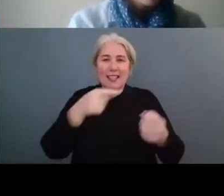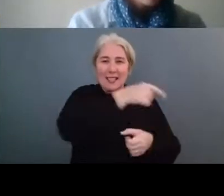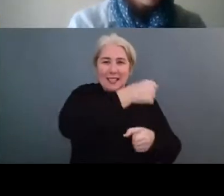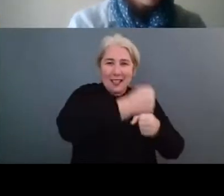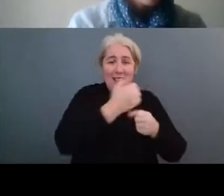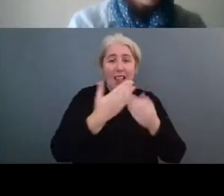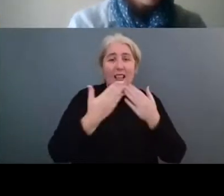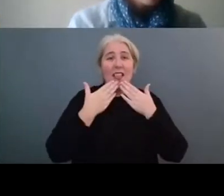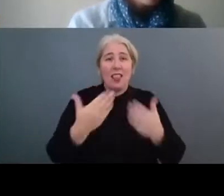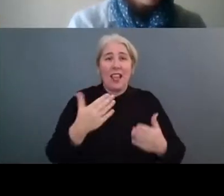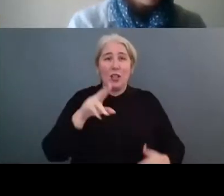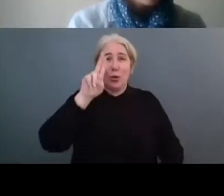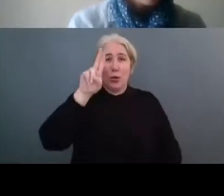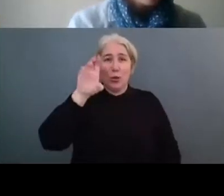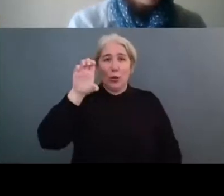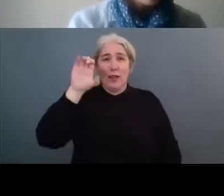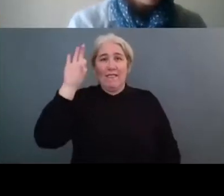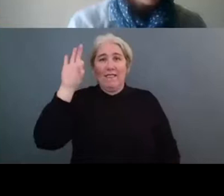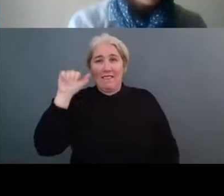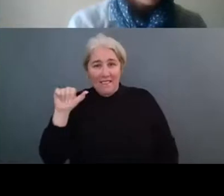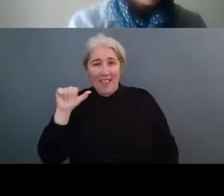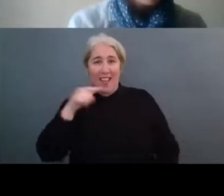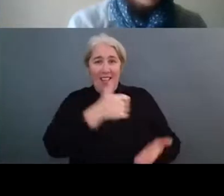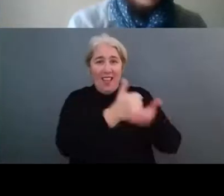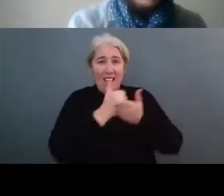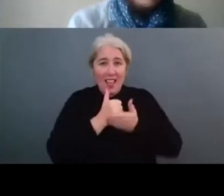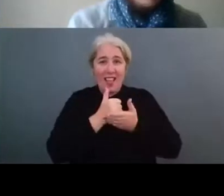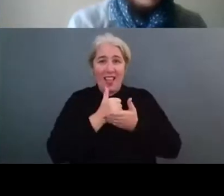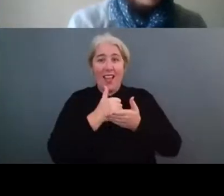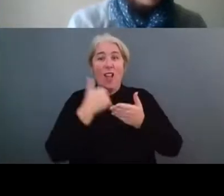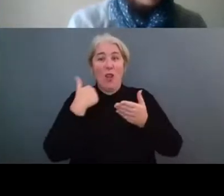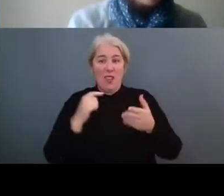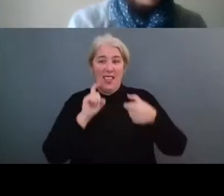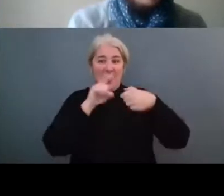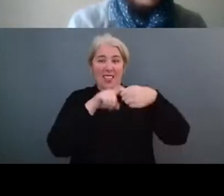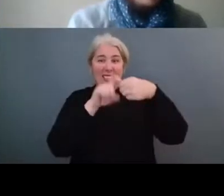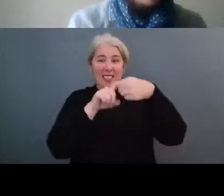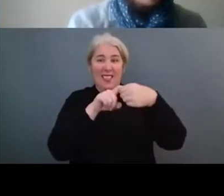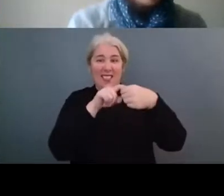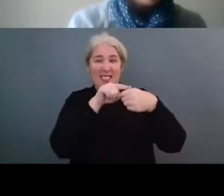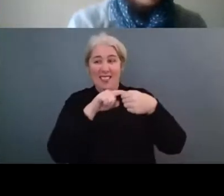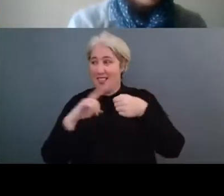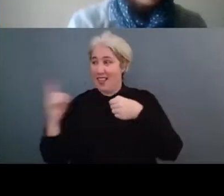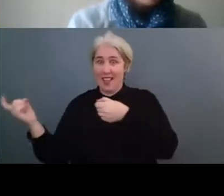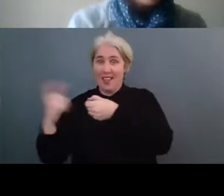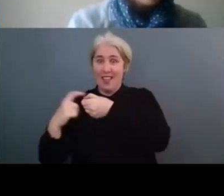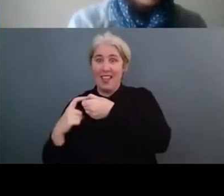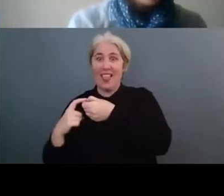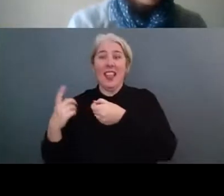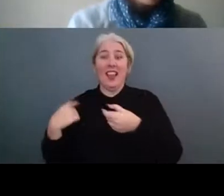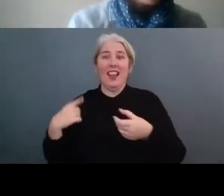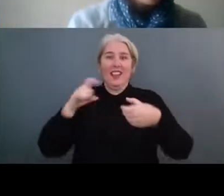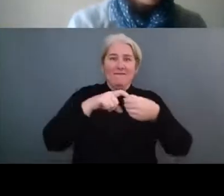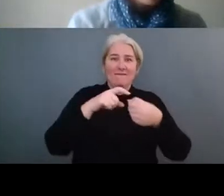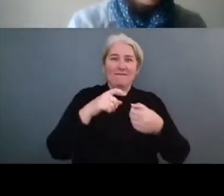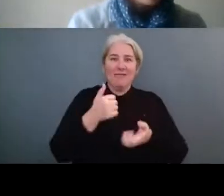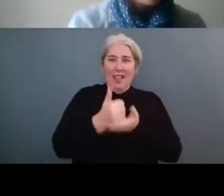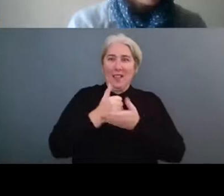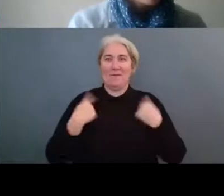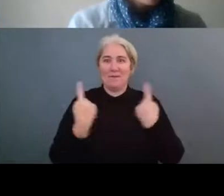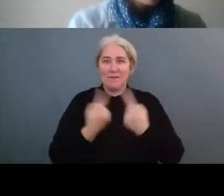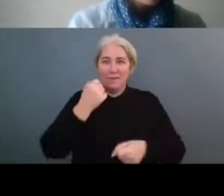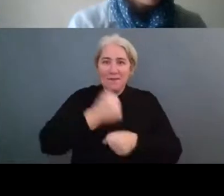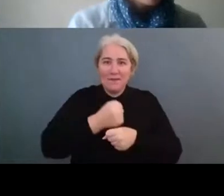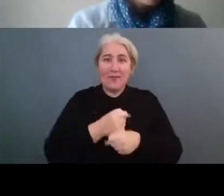55 football associations that are affiliated to UEFA. And now during Euro 2020, we were able